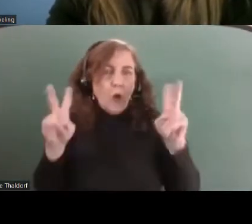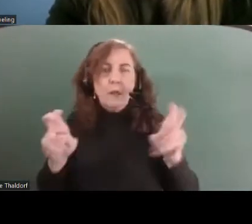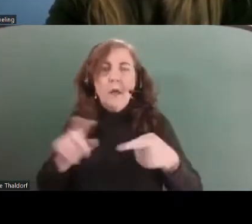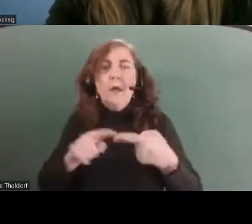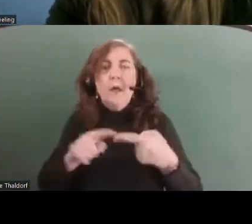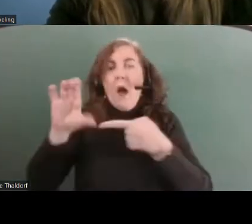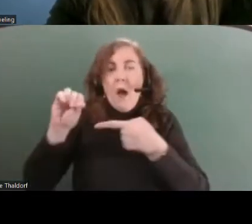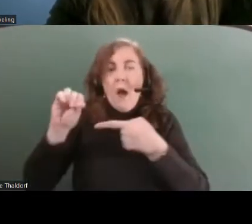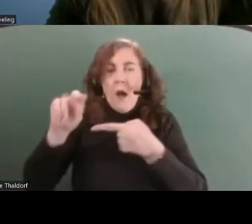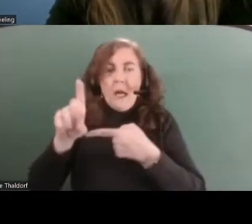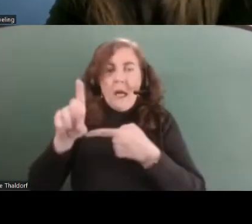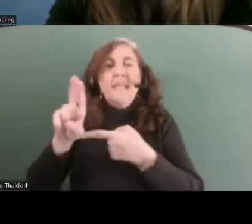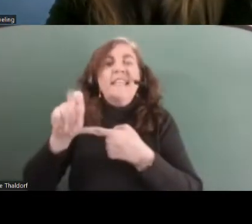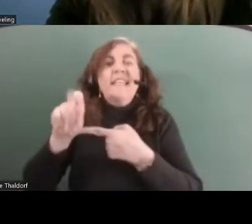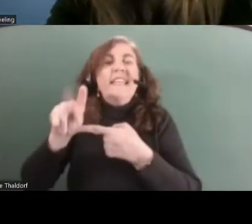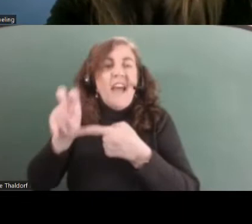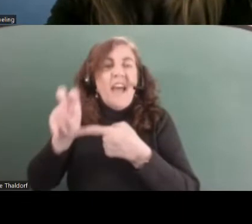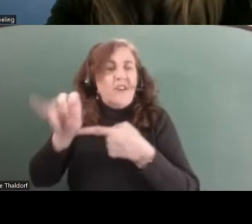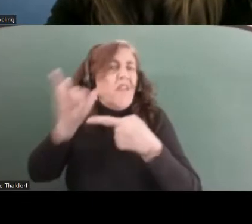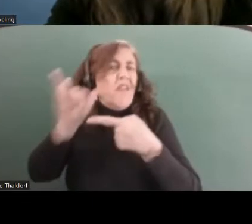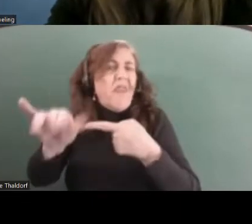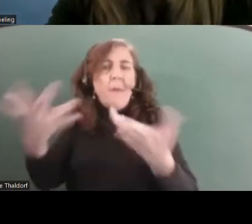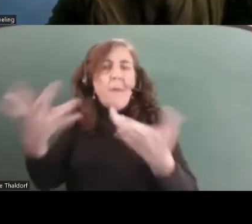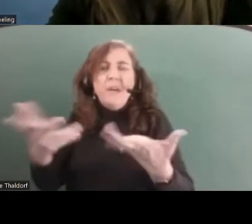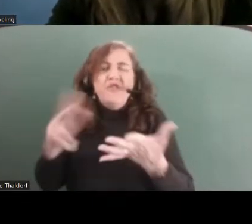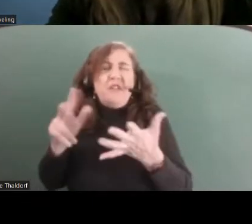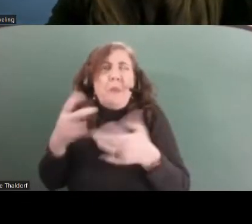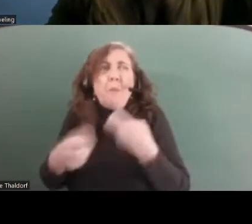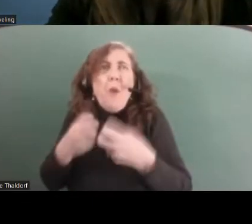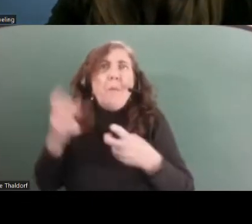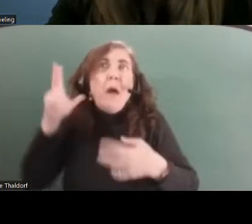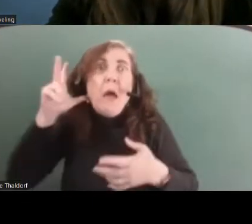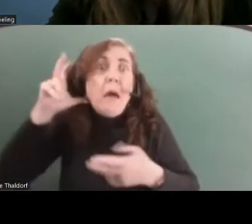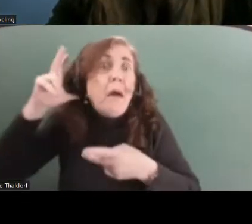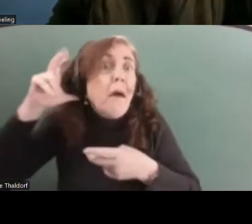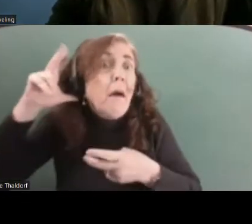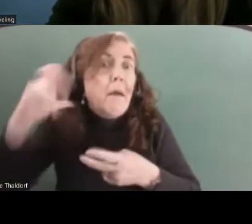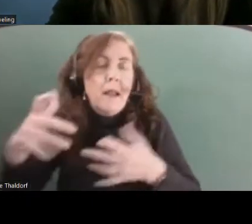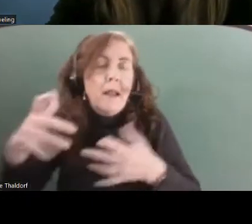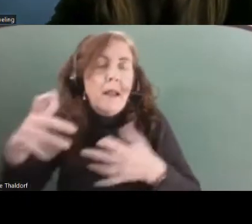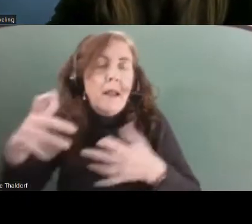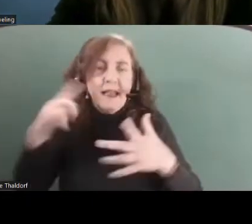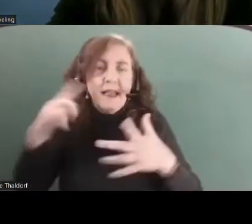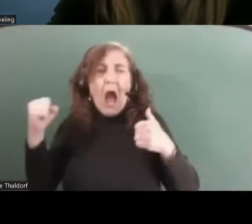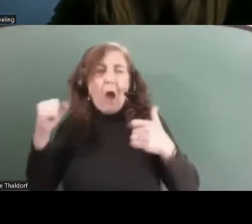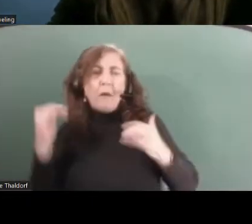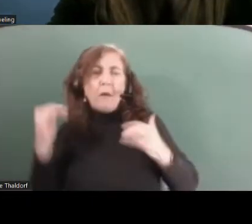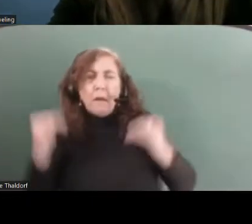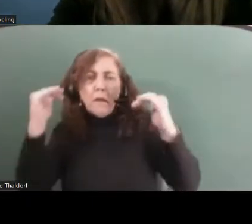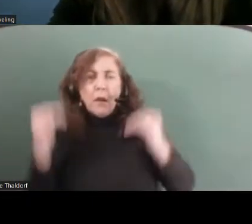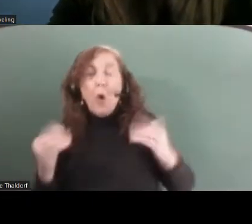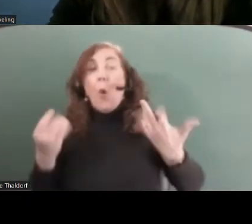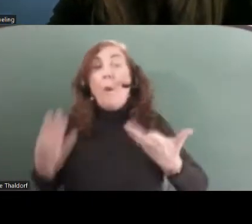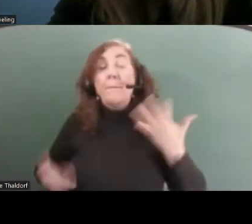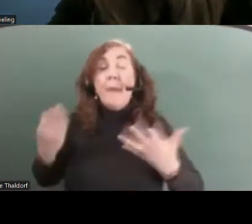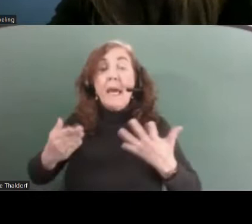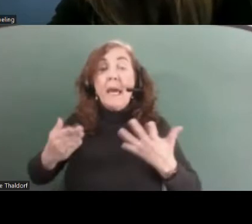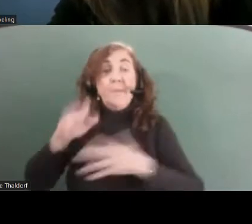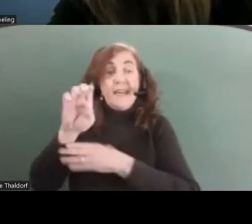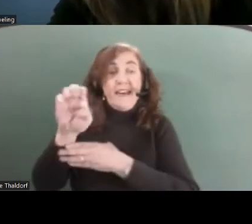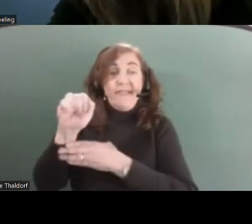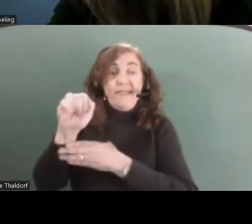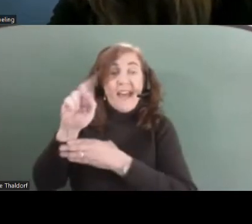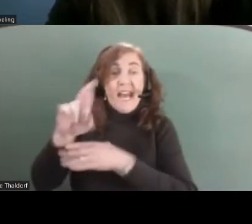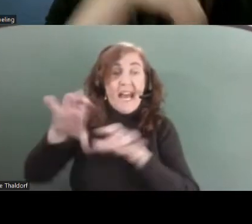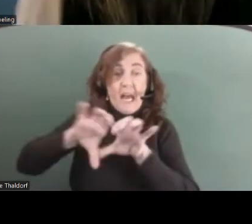usually just a problem with loudness. It can't, it's transmission because there's a blockage in the ear canal. You can have a